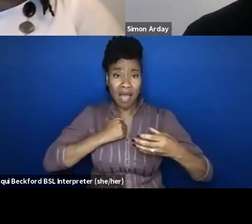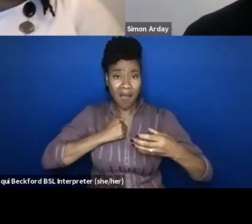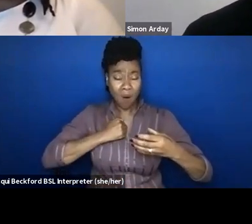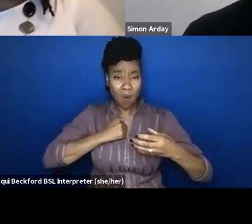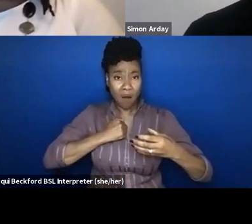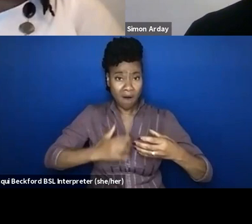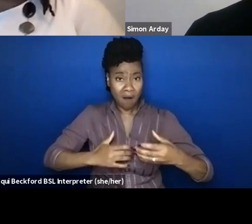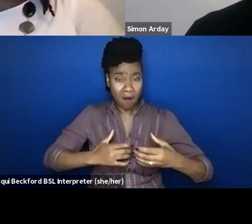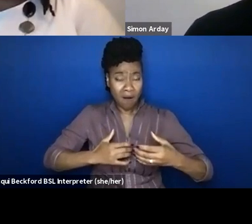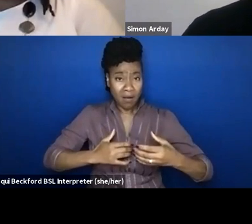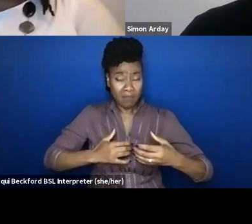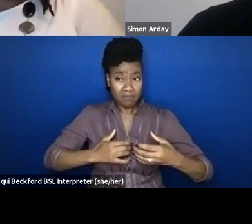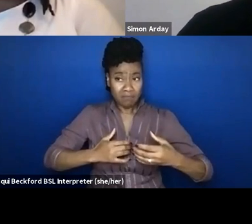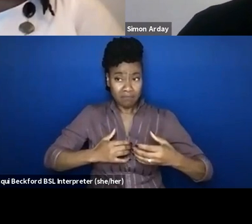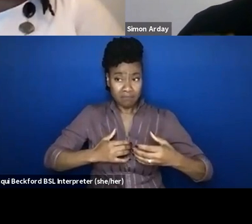that to light.